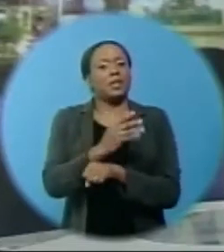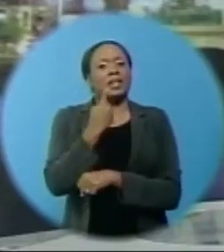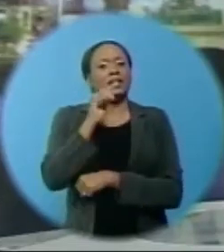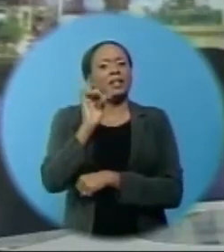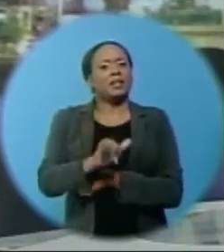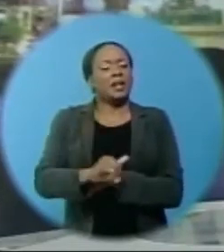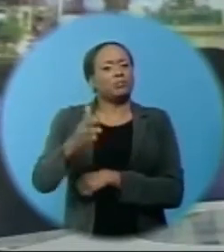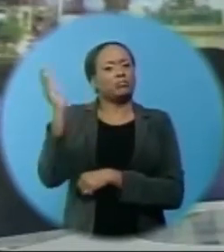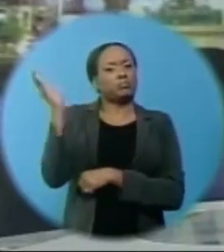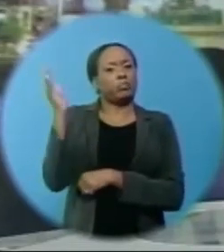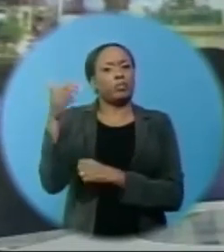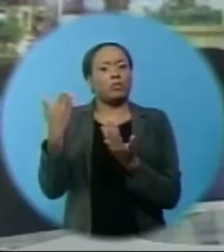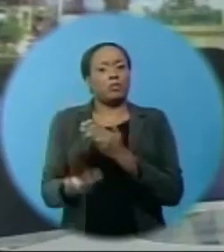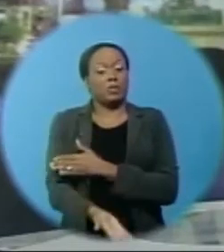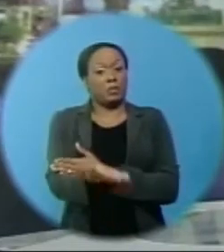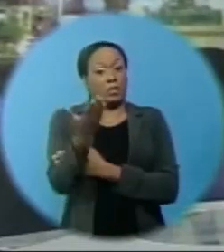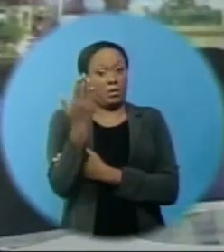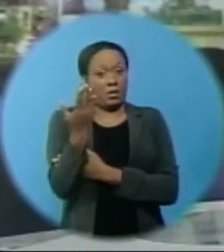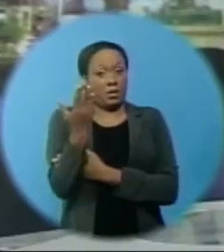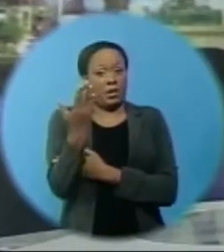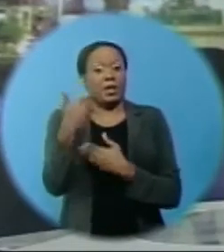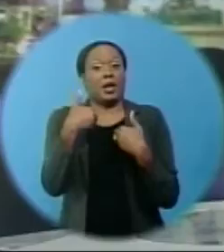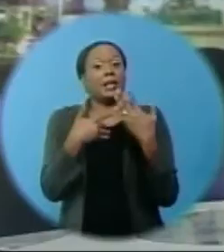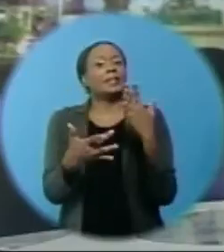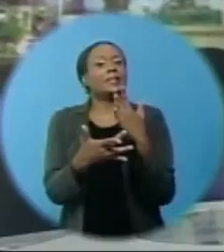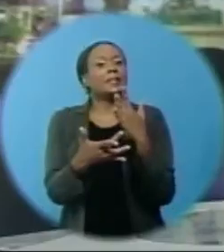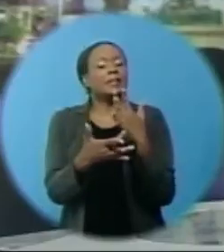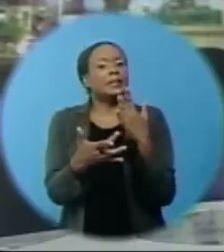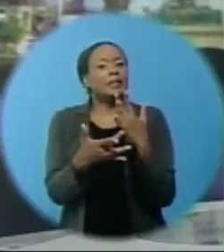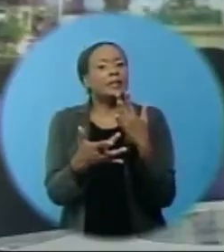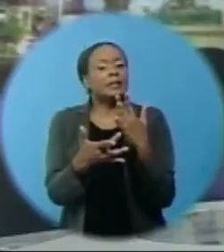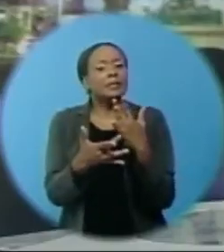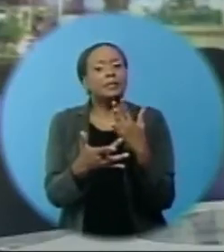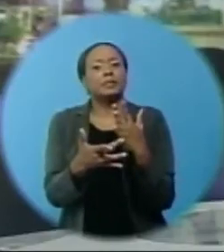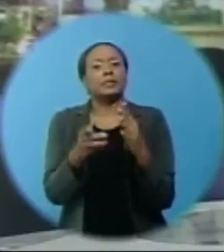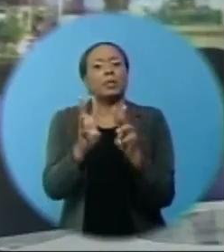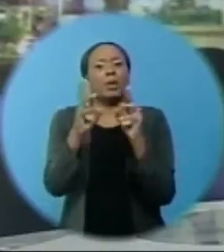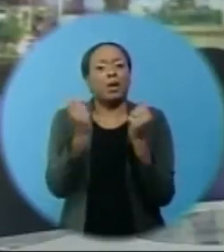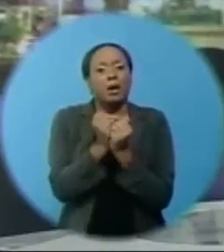Venas. His comments came this morning during an ICT and social media